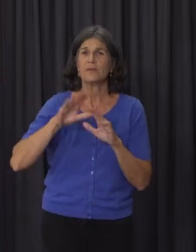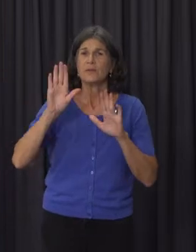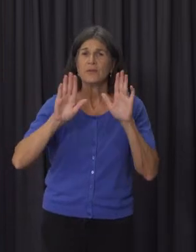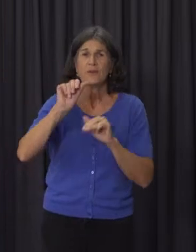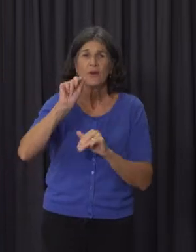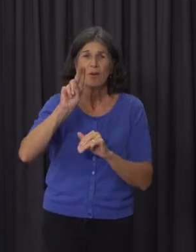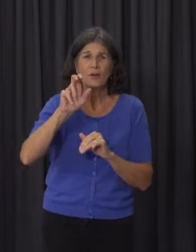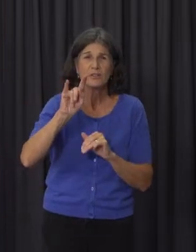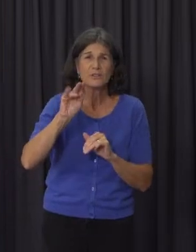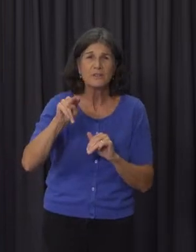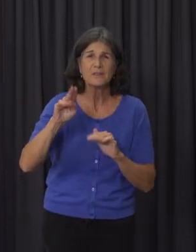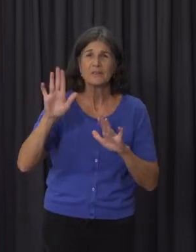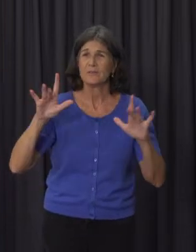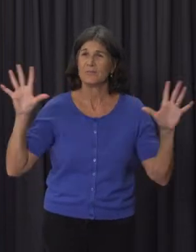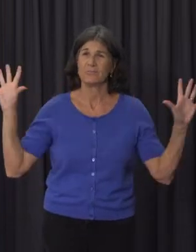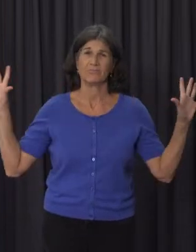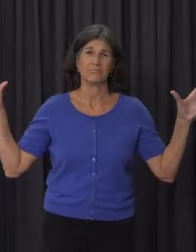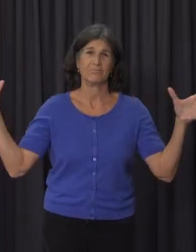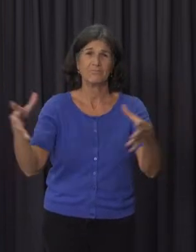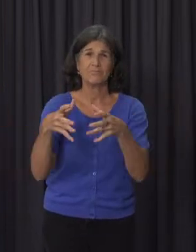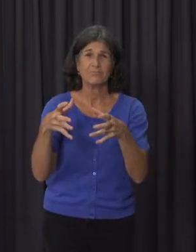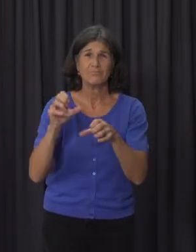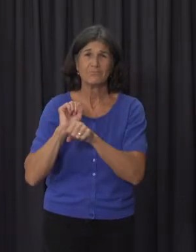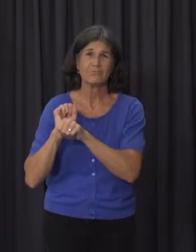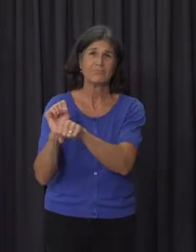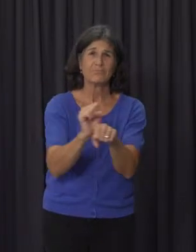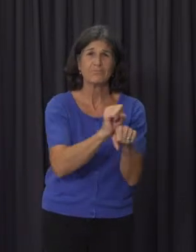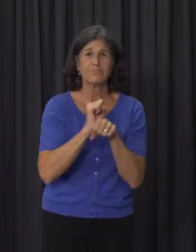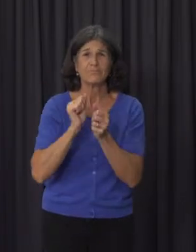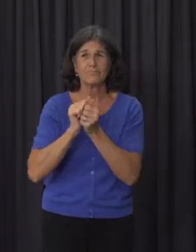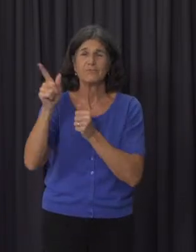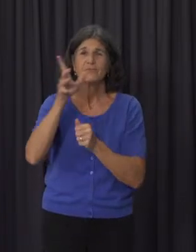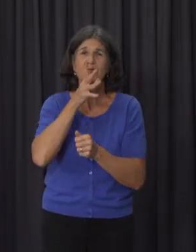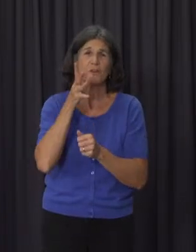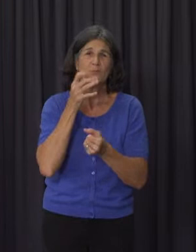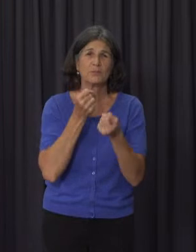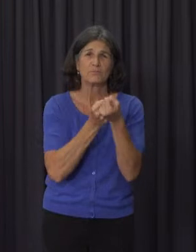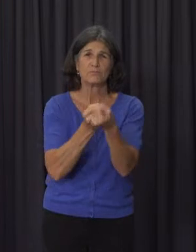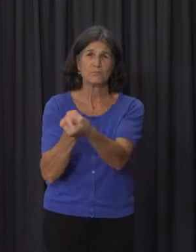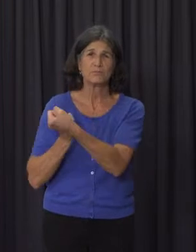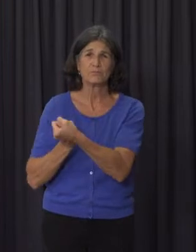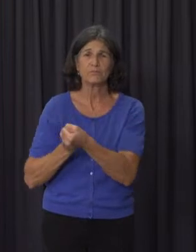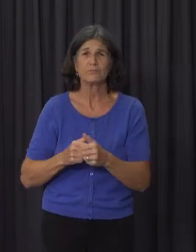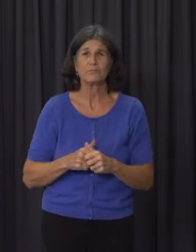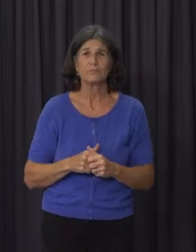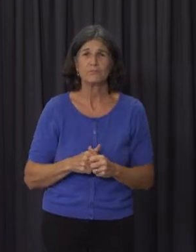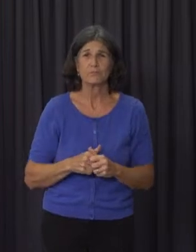ranchers. You can find this information and more about the available resources by visiting